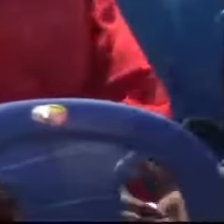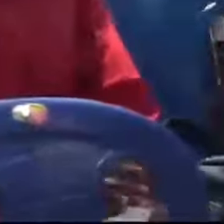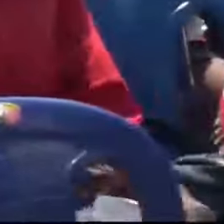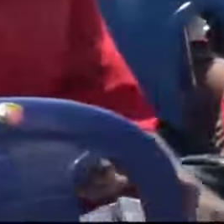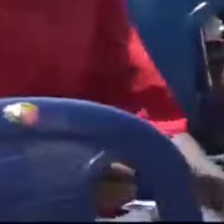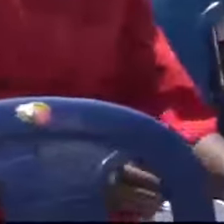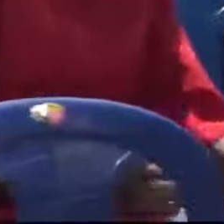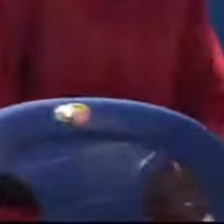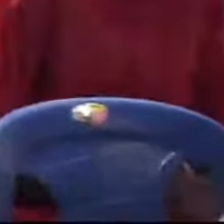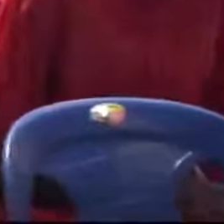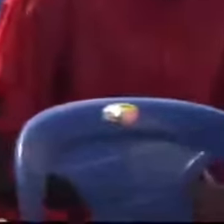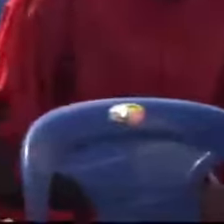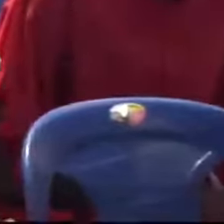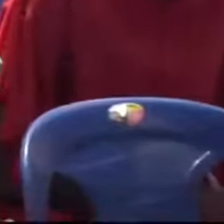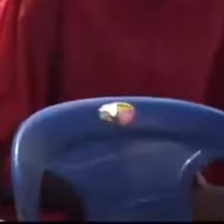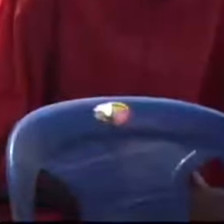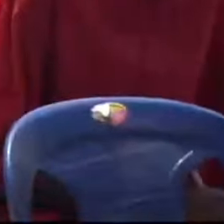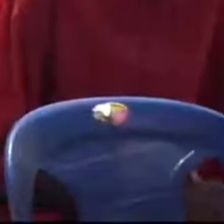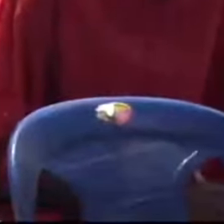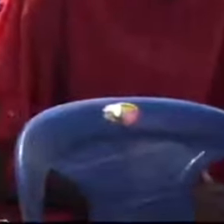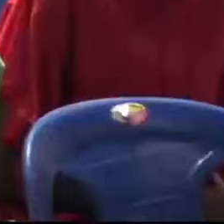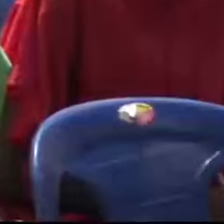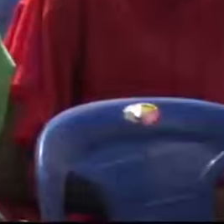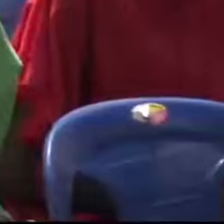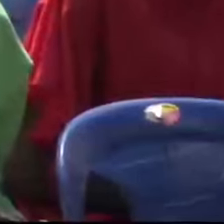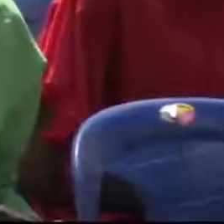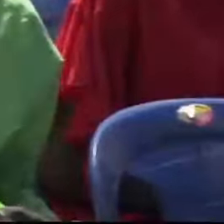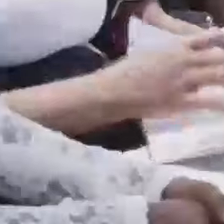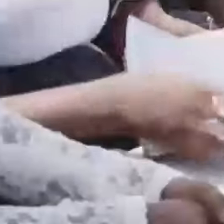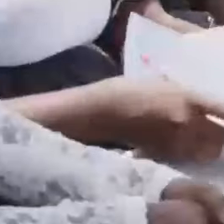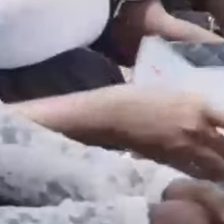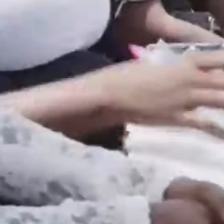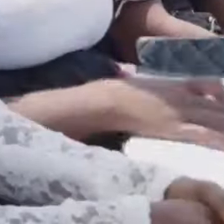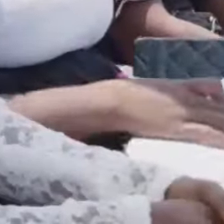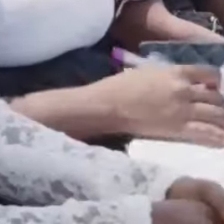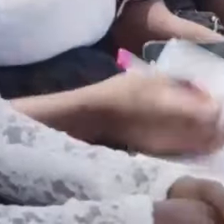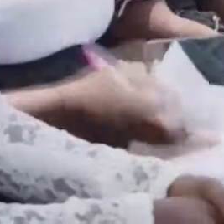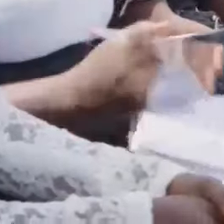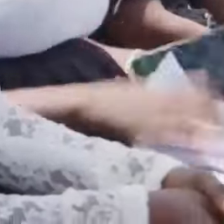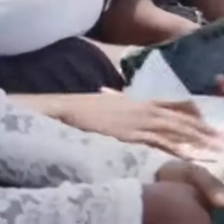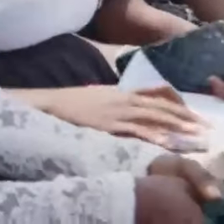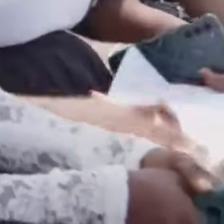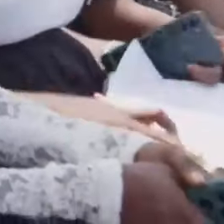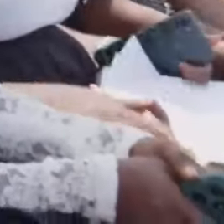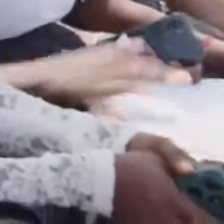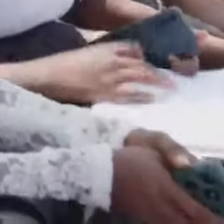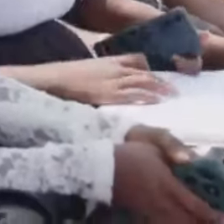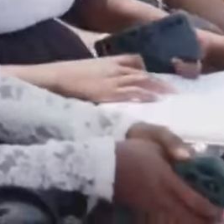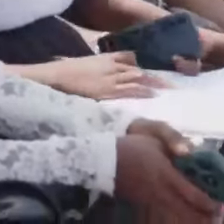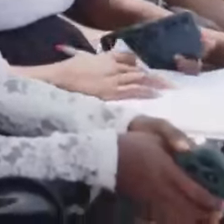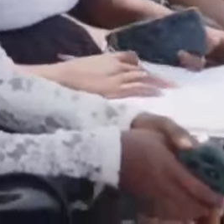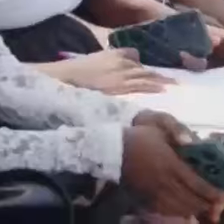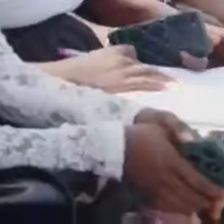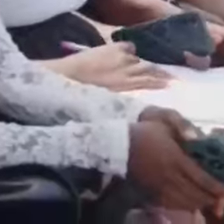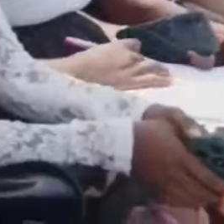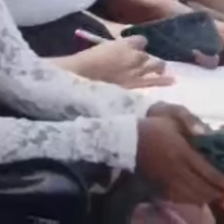in Jesus' name. Did I hear the amen I was expecting? Yeah. Amen. I